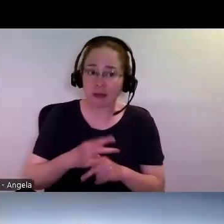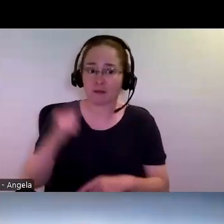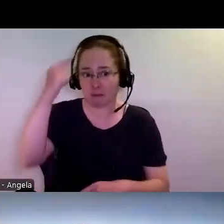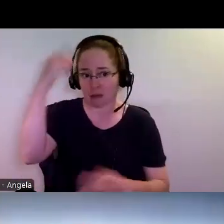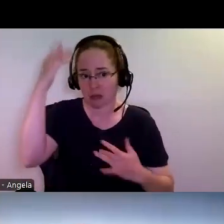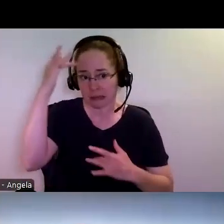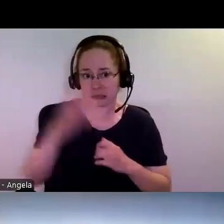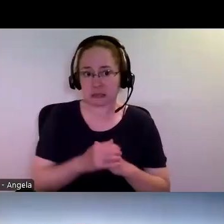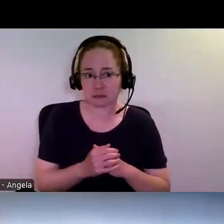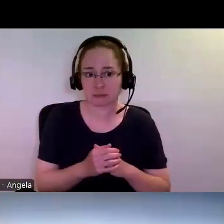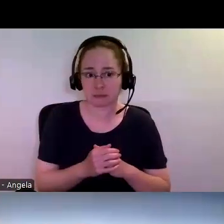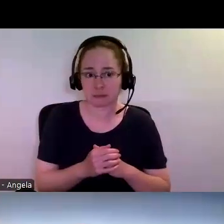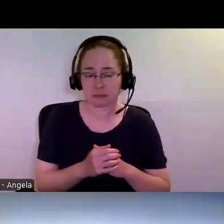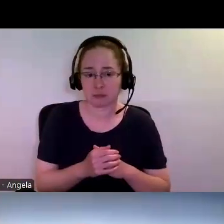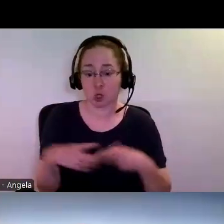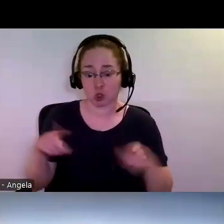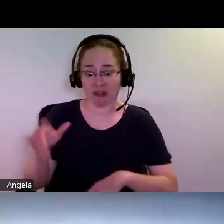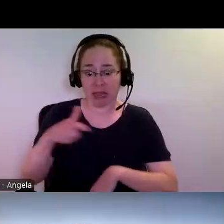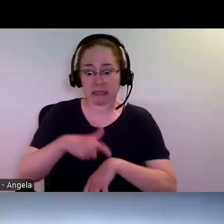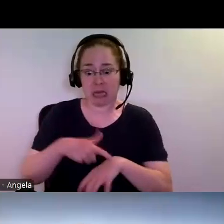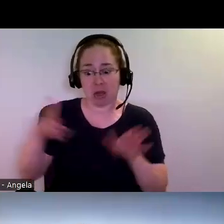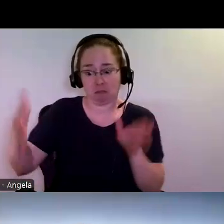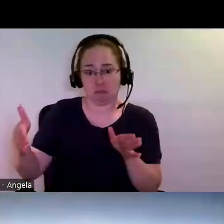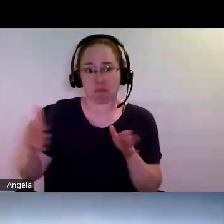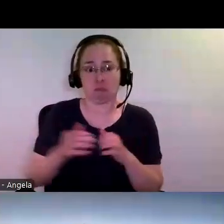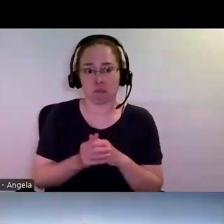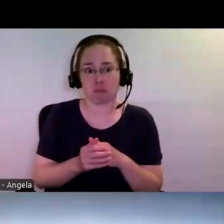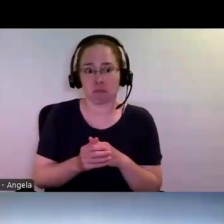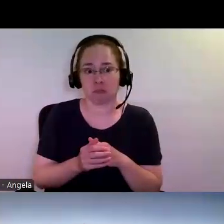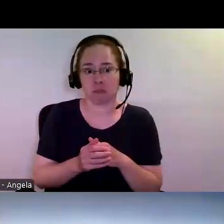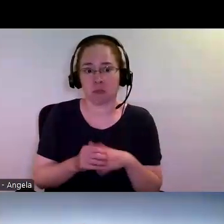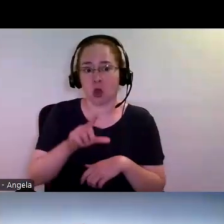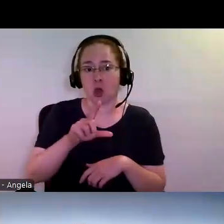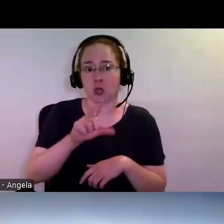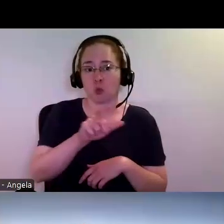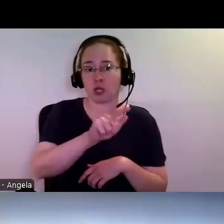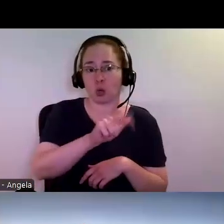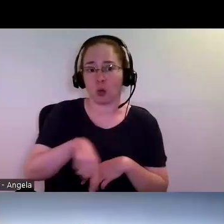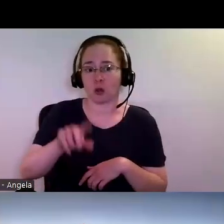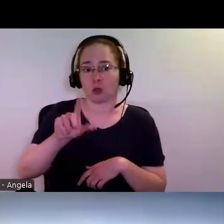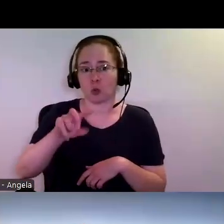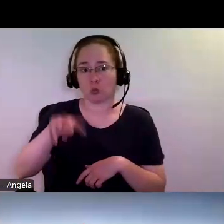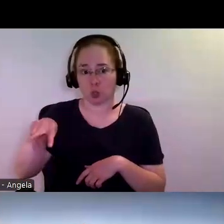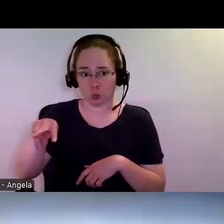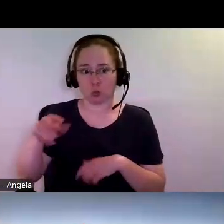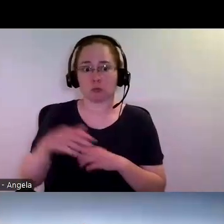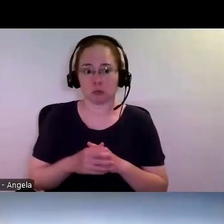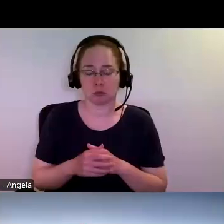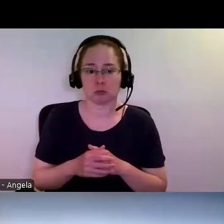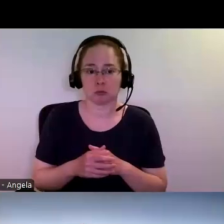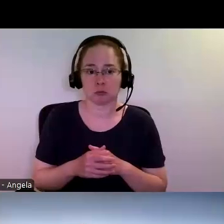illness during that time period that I mentioned, that was 21 and 22.